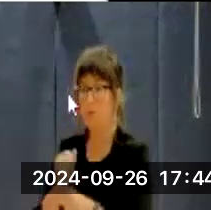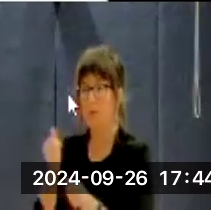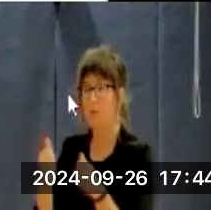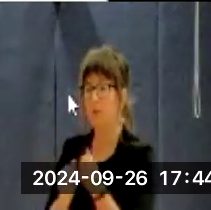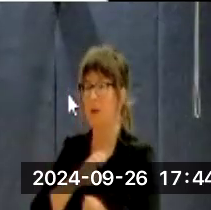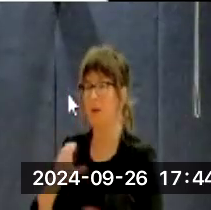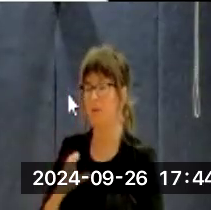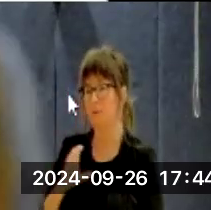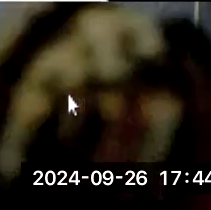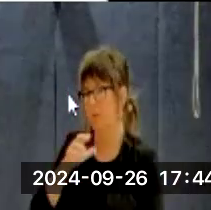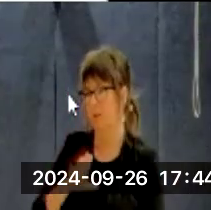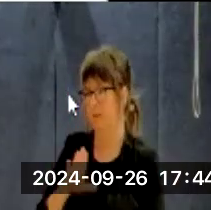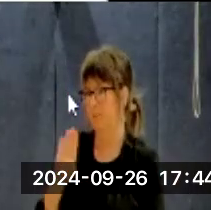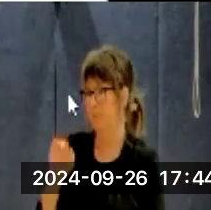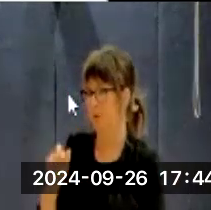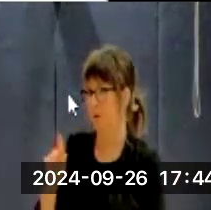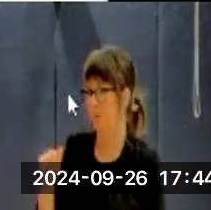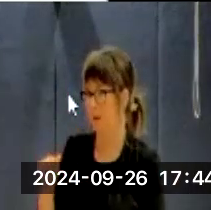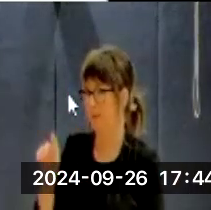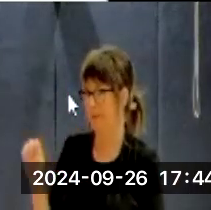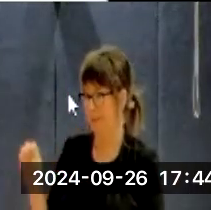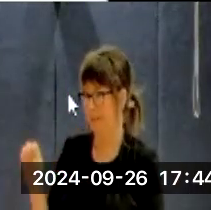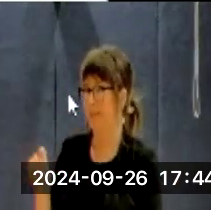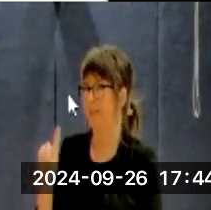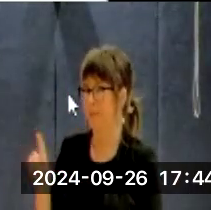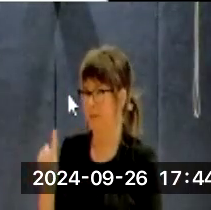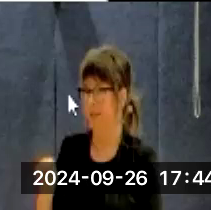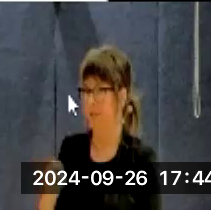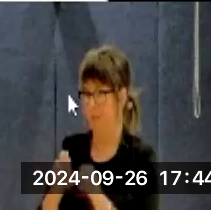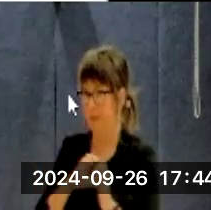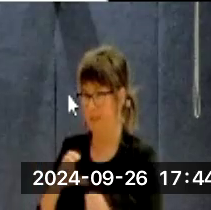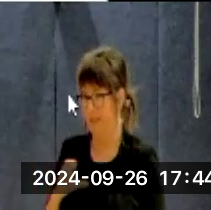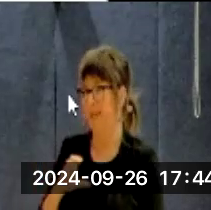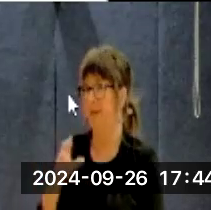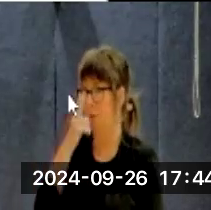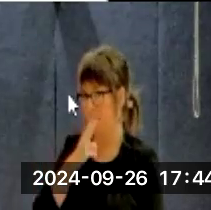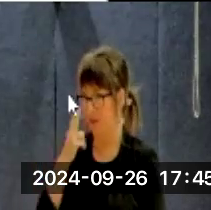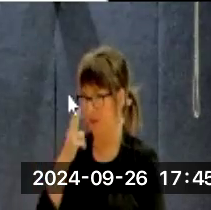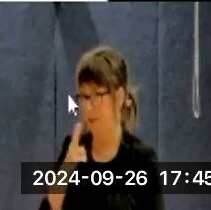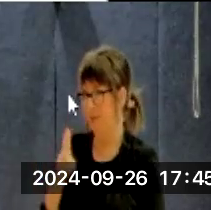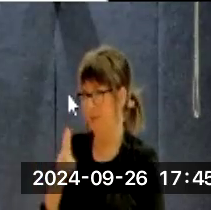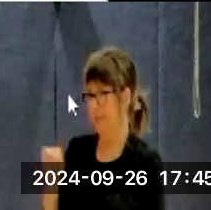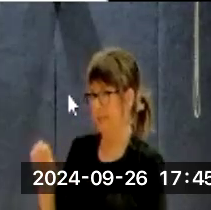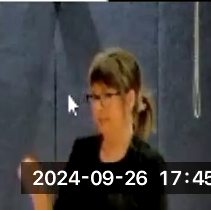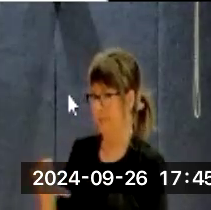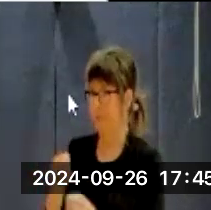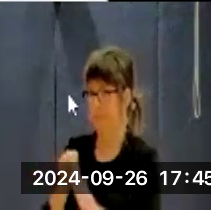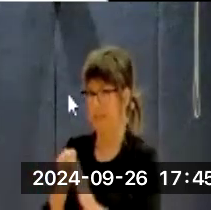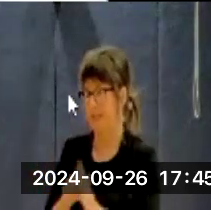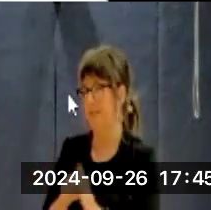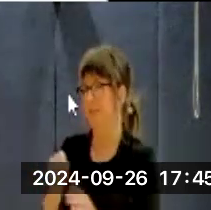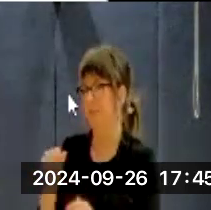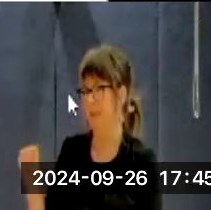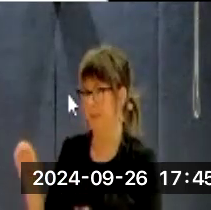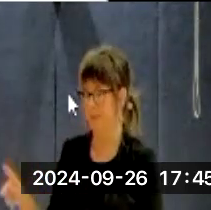Congresswoman Barbara Lee, the Democratic National Committee, and the California and Hawaii State NAACP. He served on the State